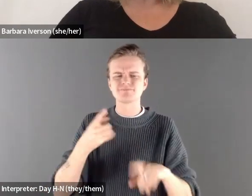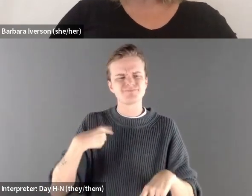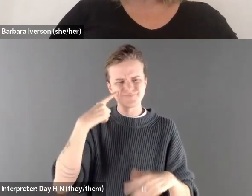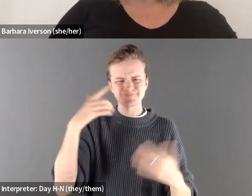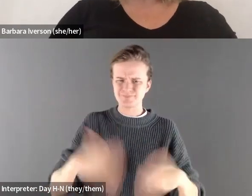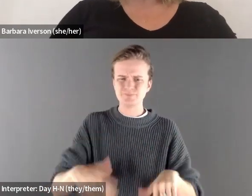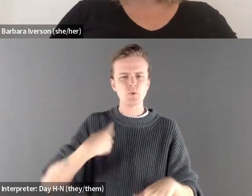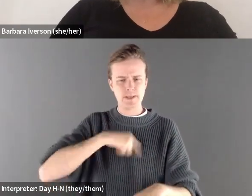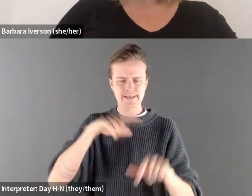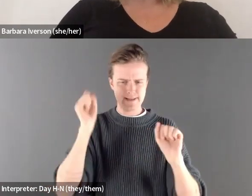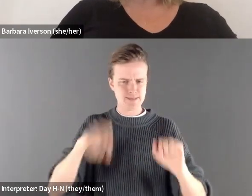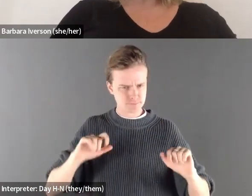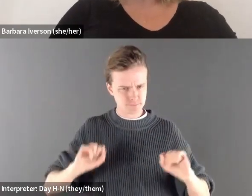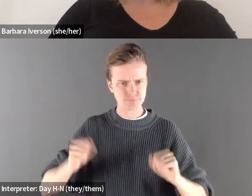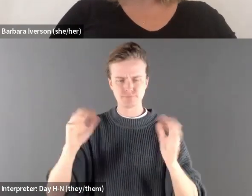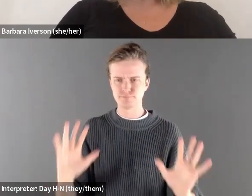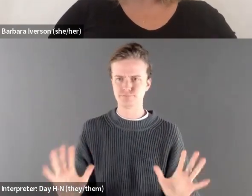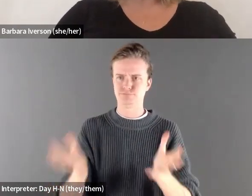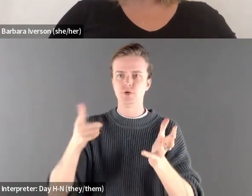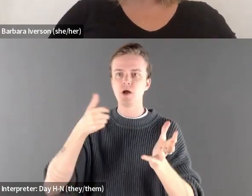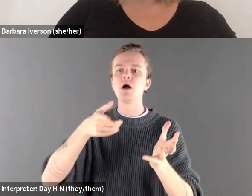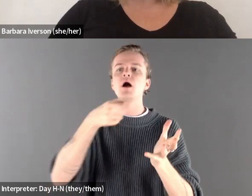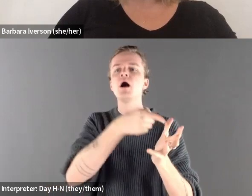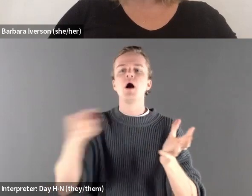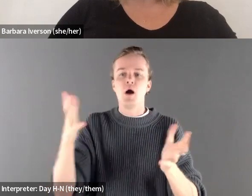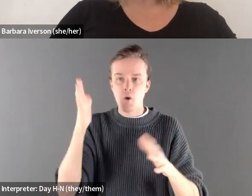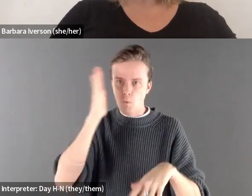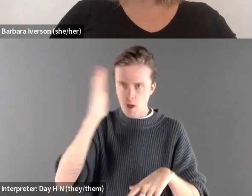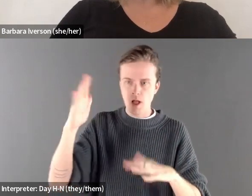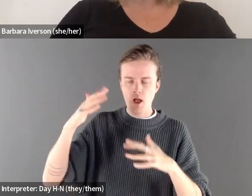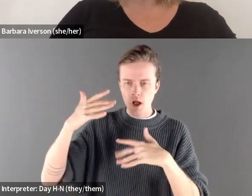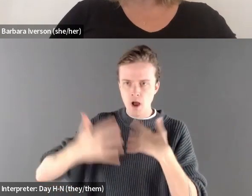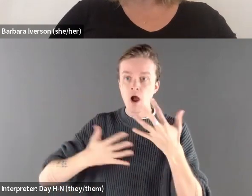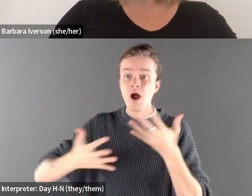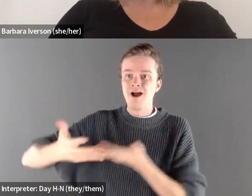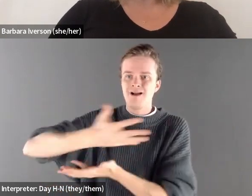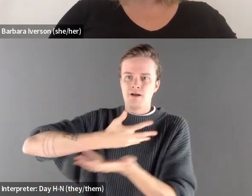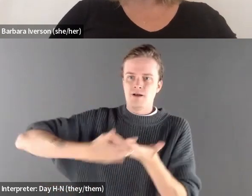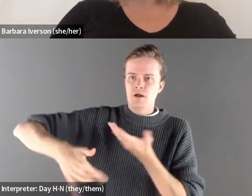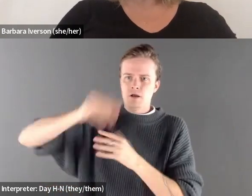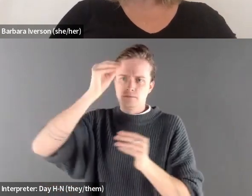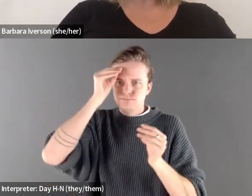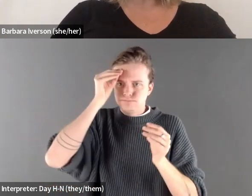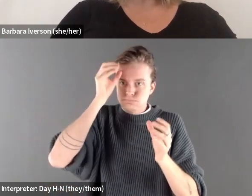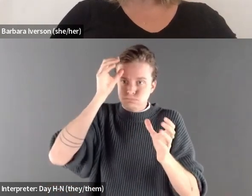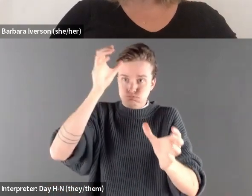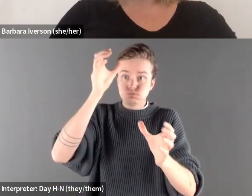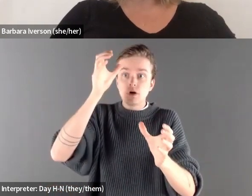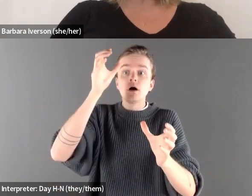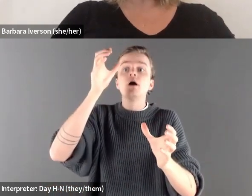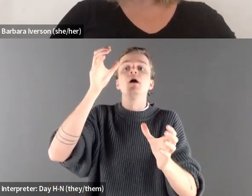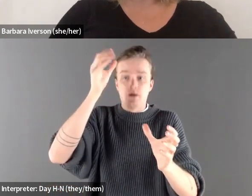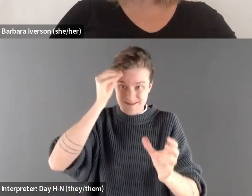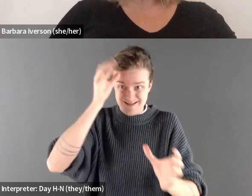also kind of like produce some knowledge that we can use to have even more